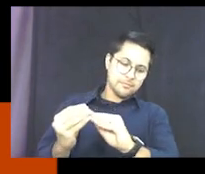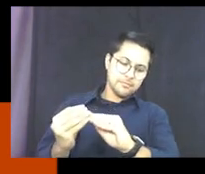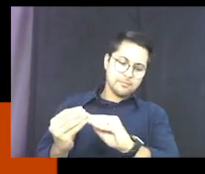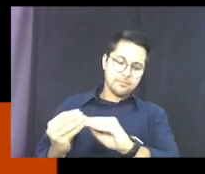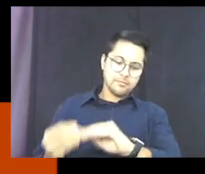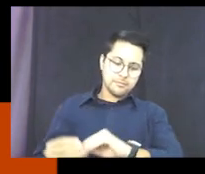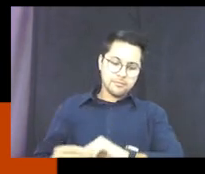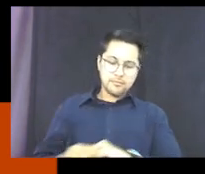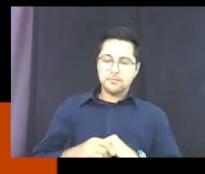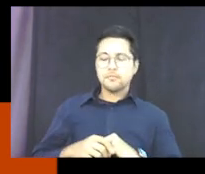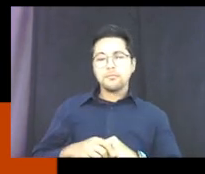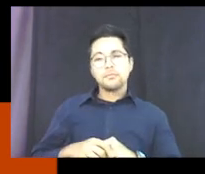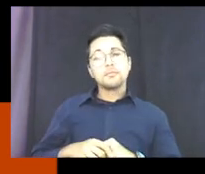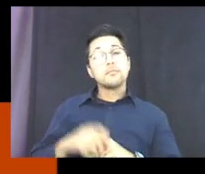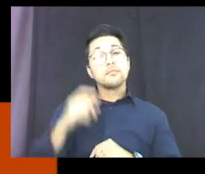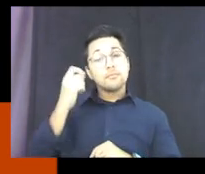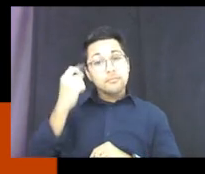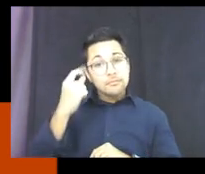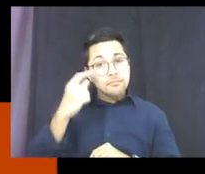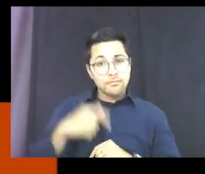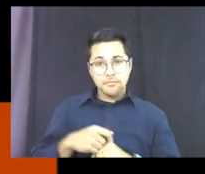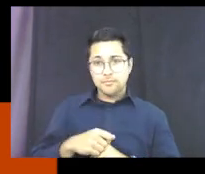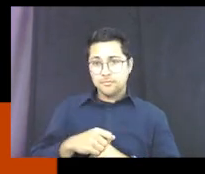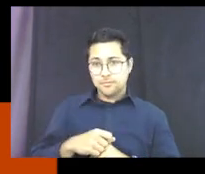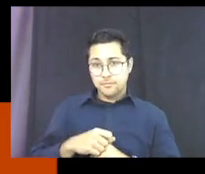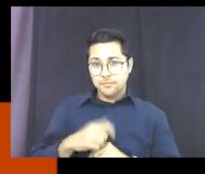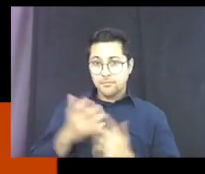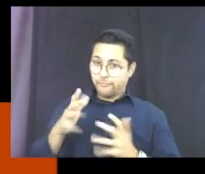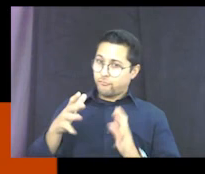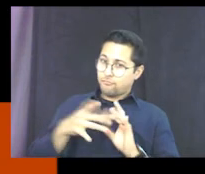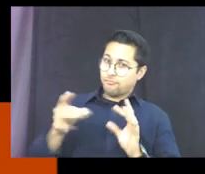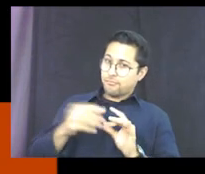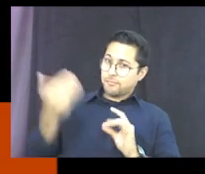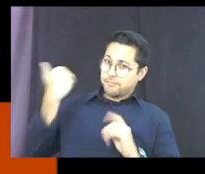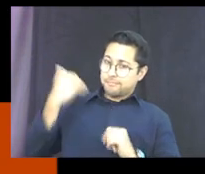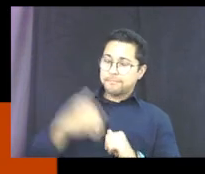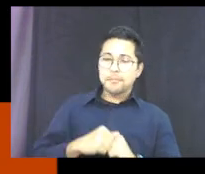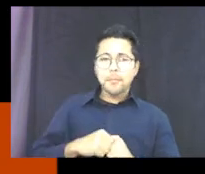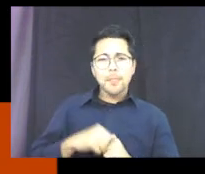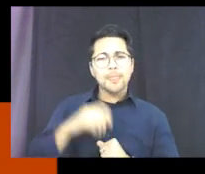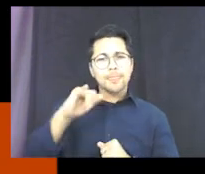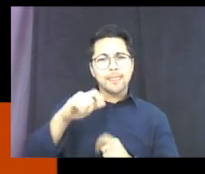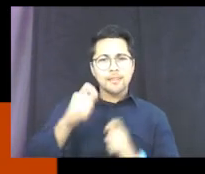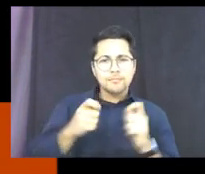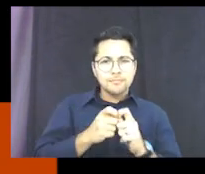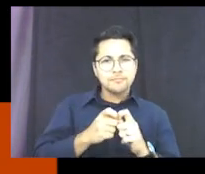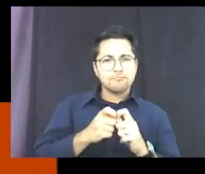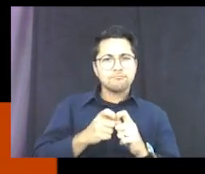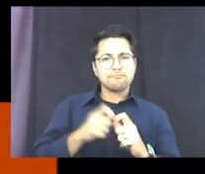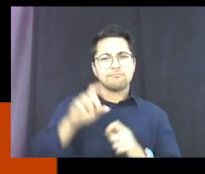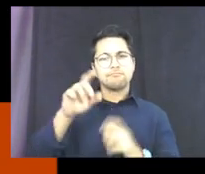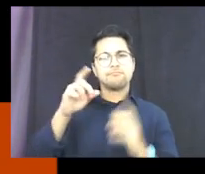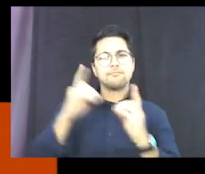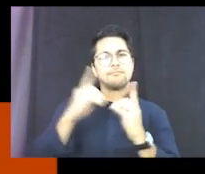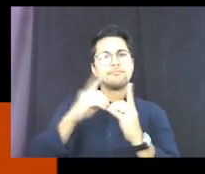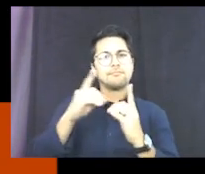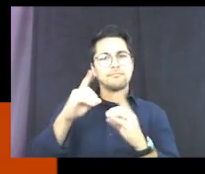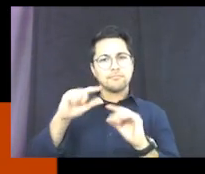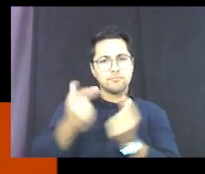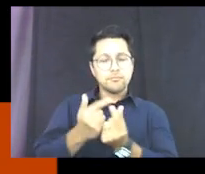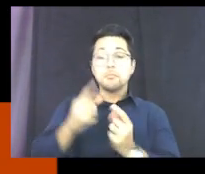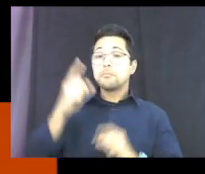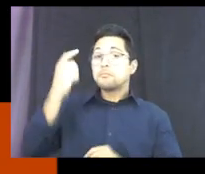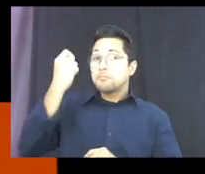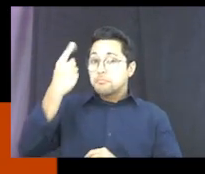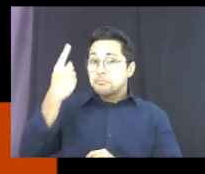group, unless, as mentioned earlier, it is specifically a dating group. However,